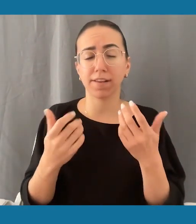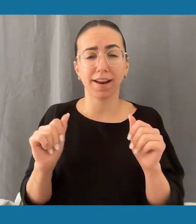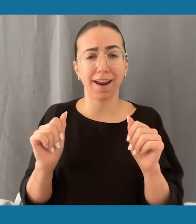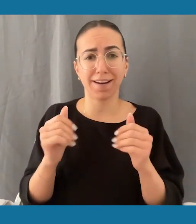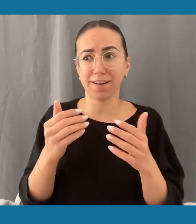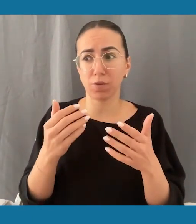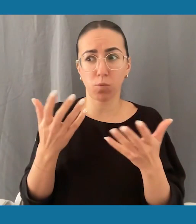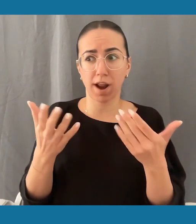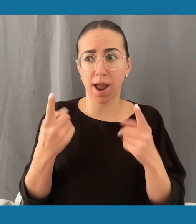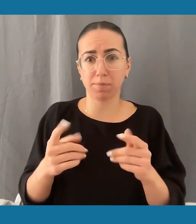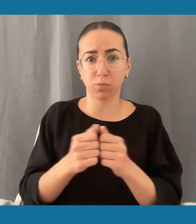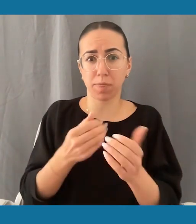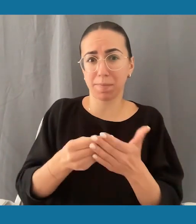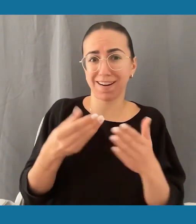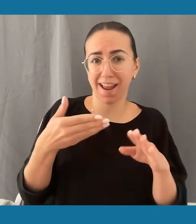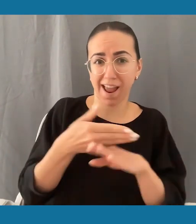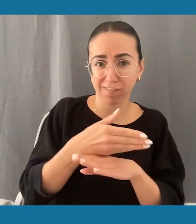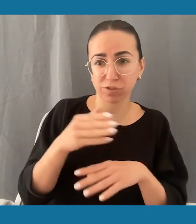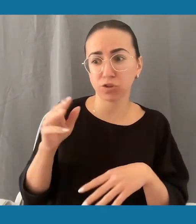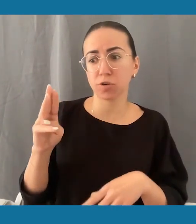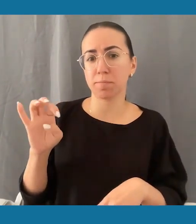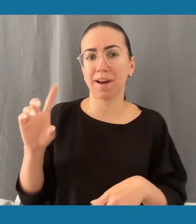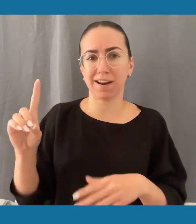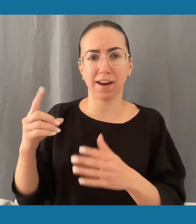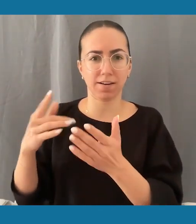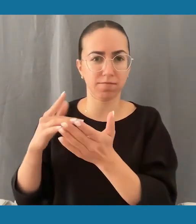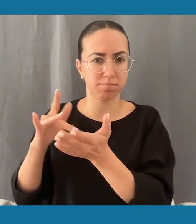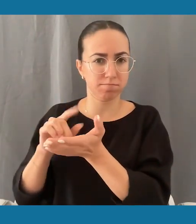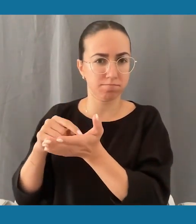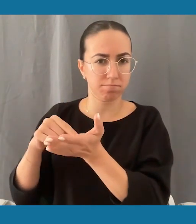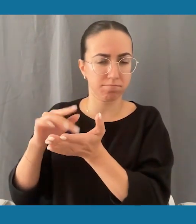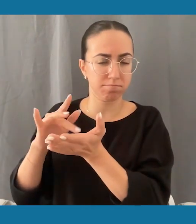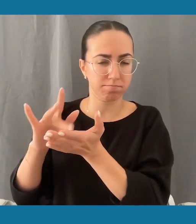remaining after Medicaid gets paid back?